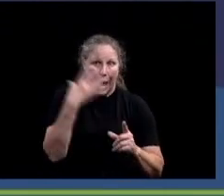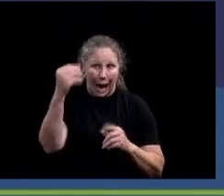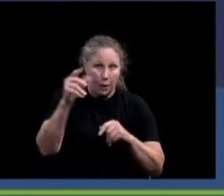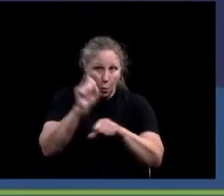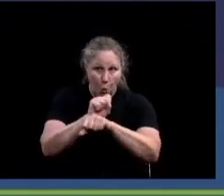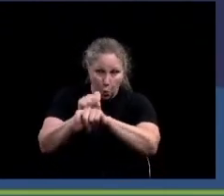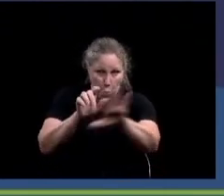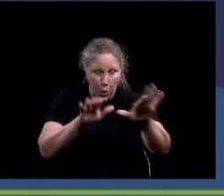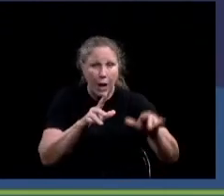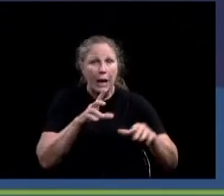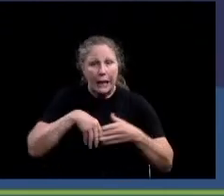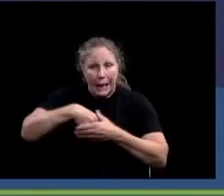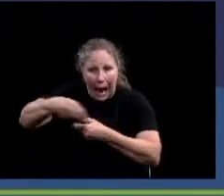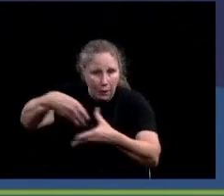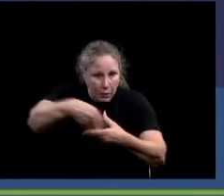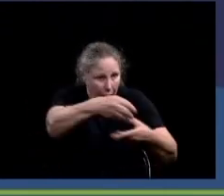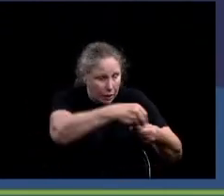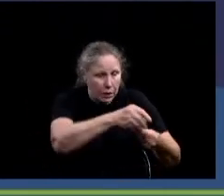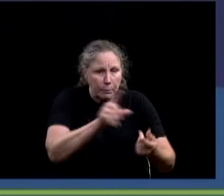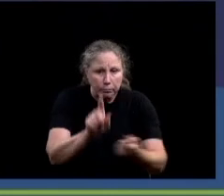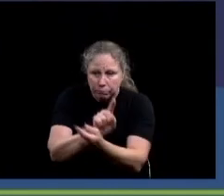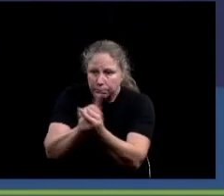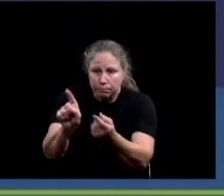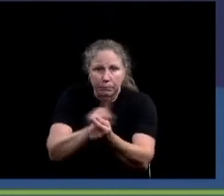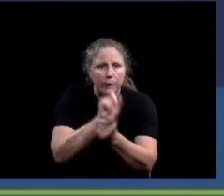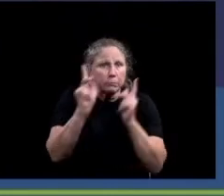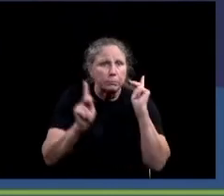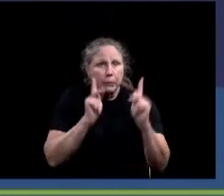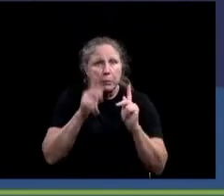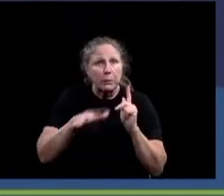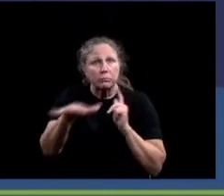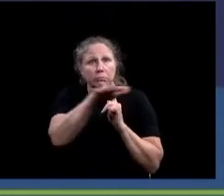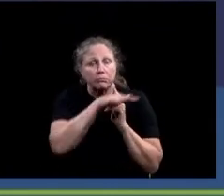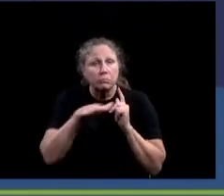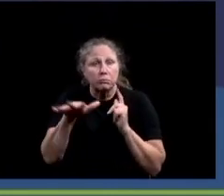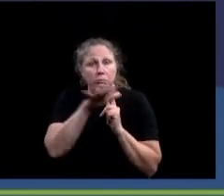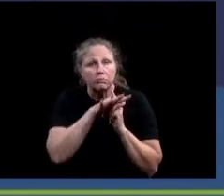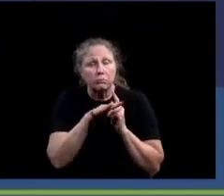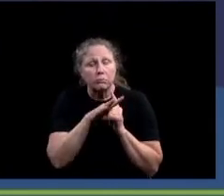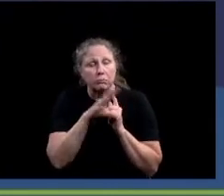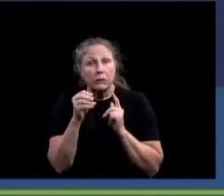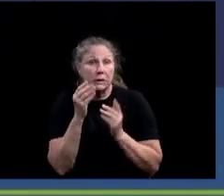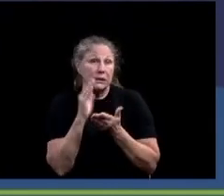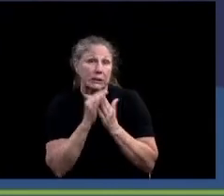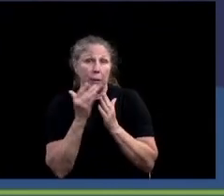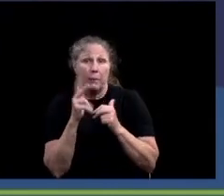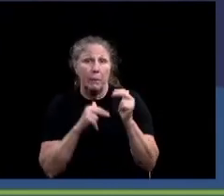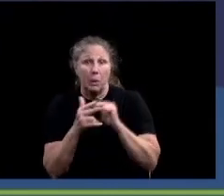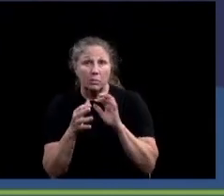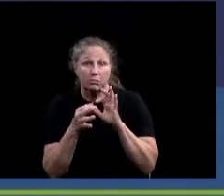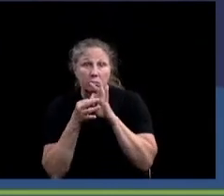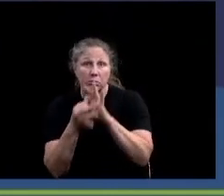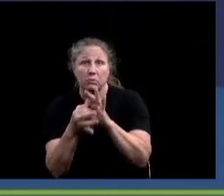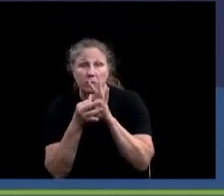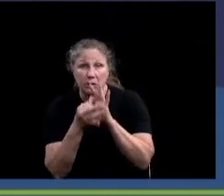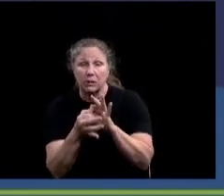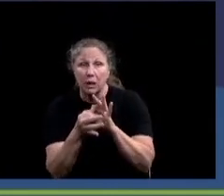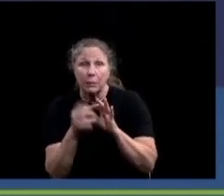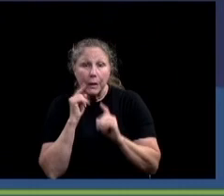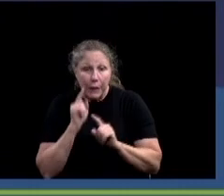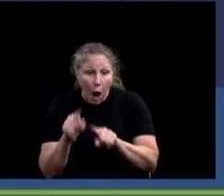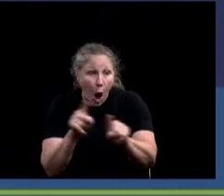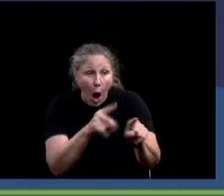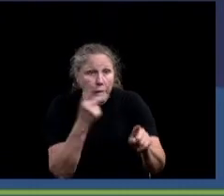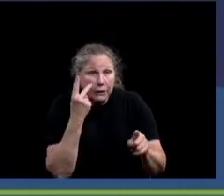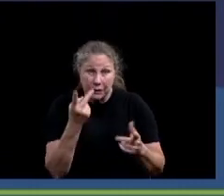the citizens of our city well, and somehow build a relationship because of frequency in a neighborhood or something like that? Is there any opportunity for